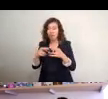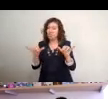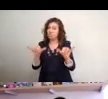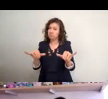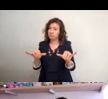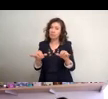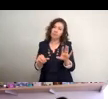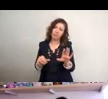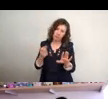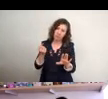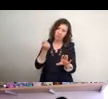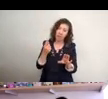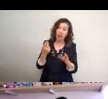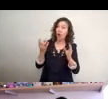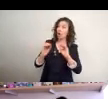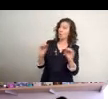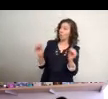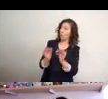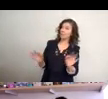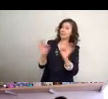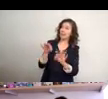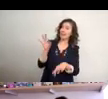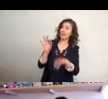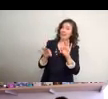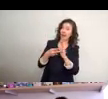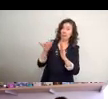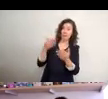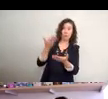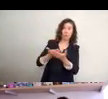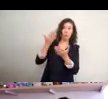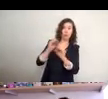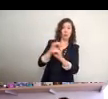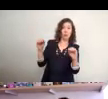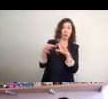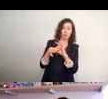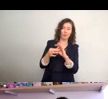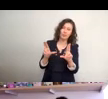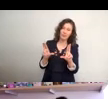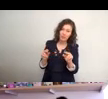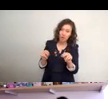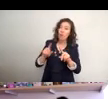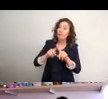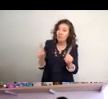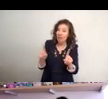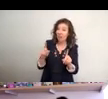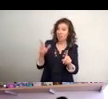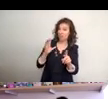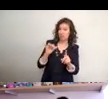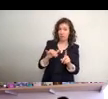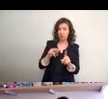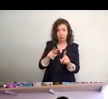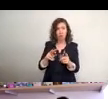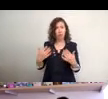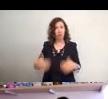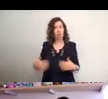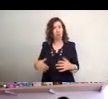take the absence of a significant finding as proof that there's no association, right? But at the time, this was actually quite encouraging because